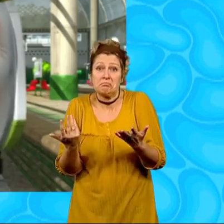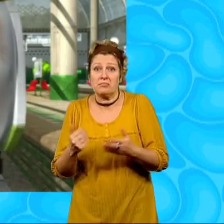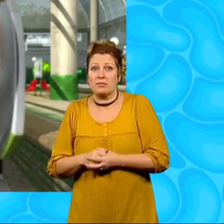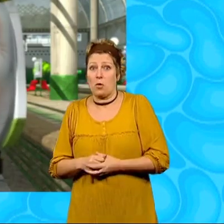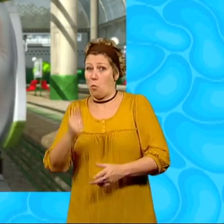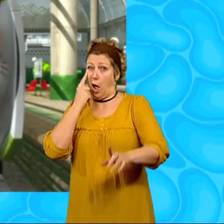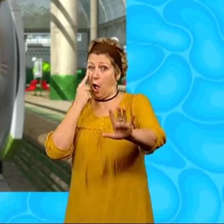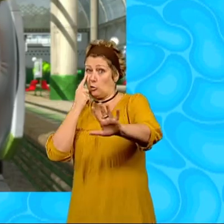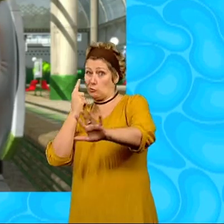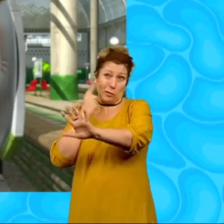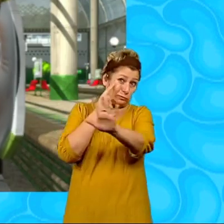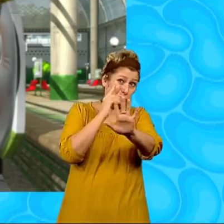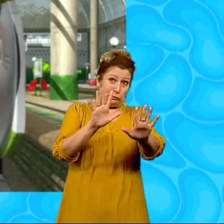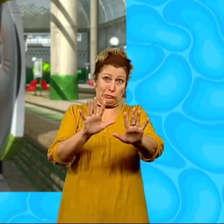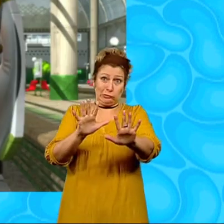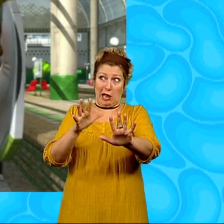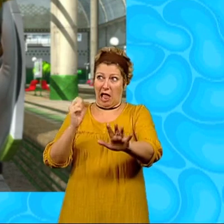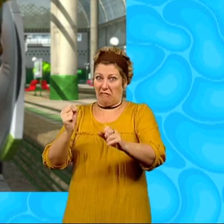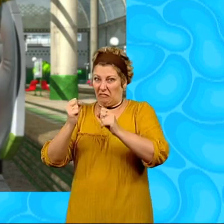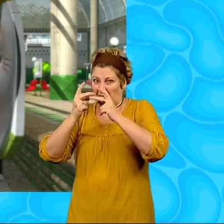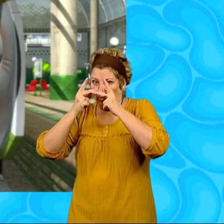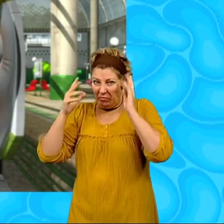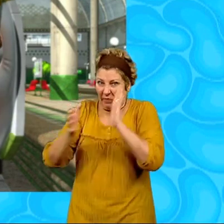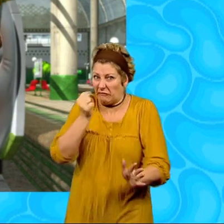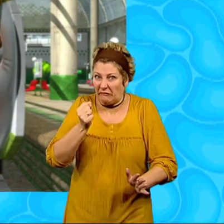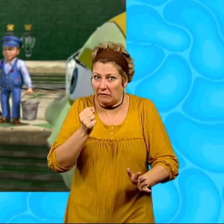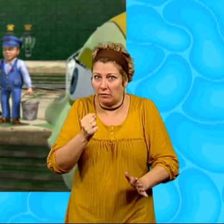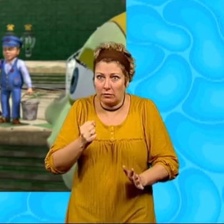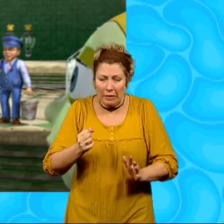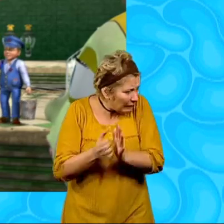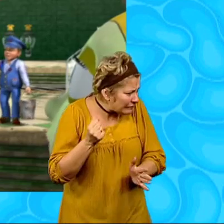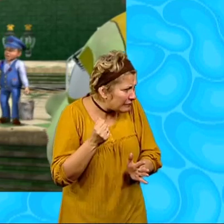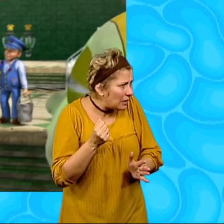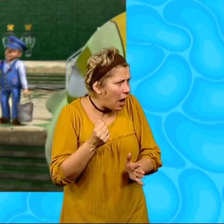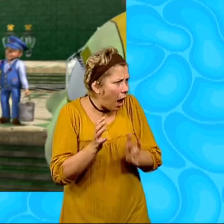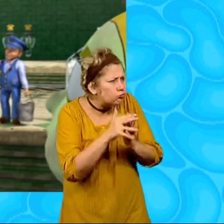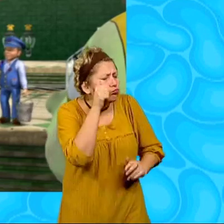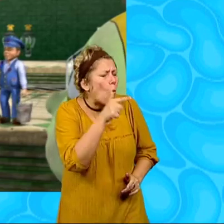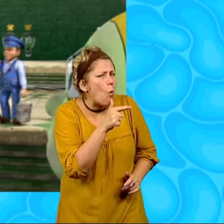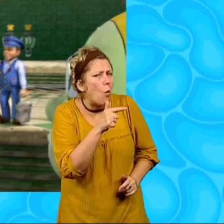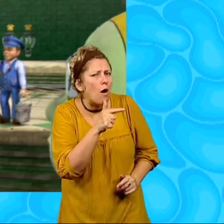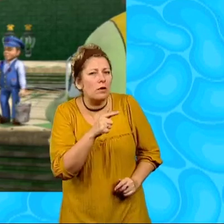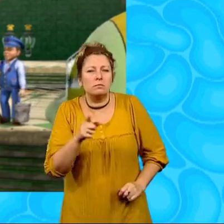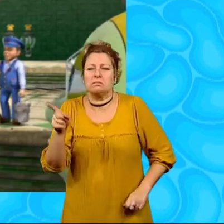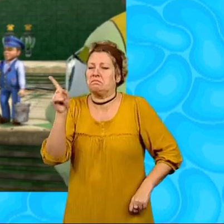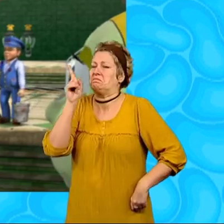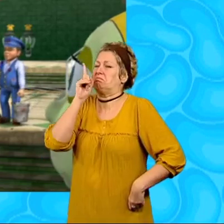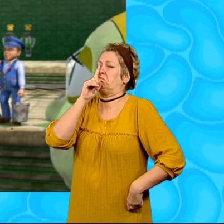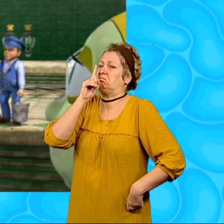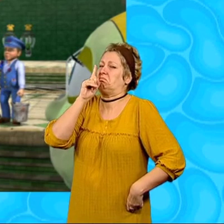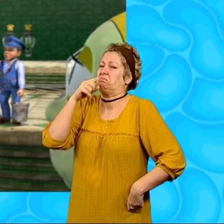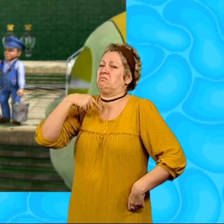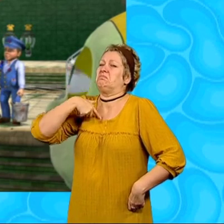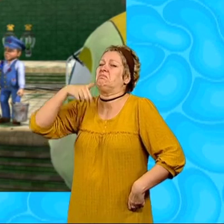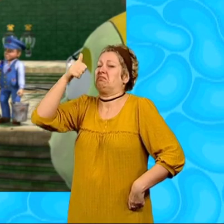Watch out! A thief is about! A thief? How do you know, Bakerloo? Elementary, my dear